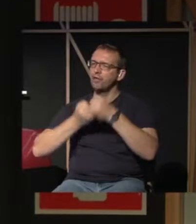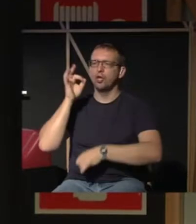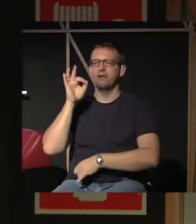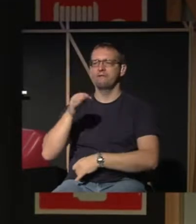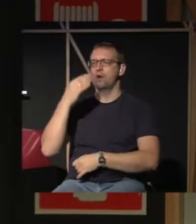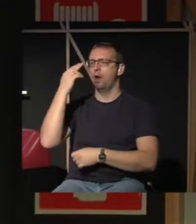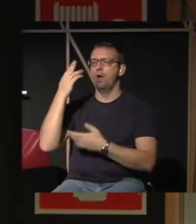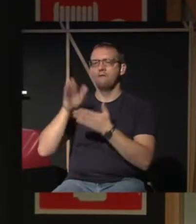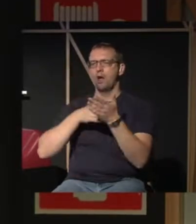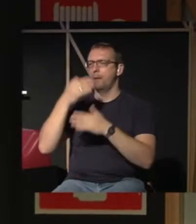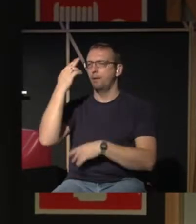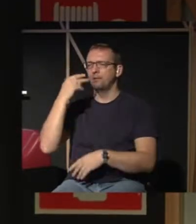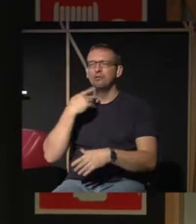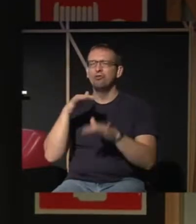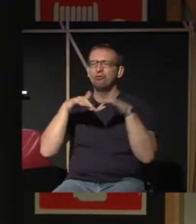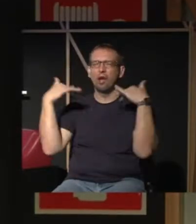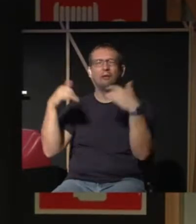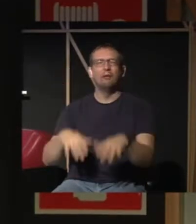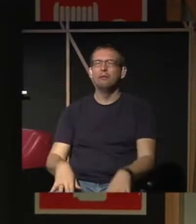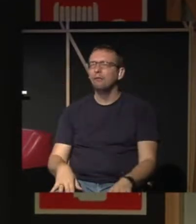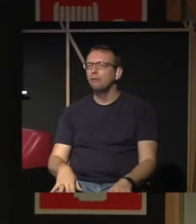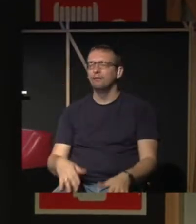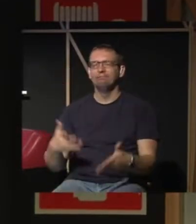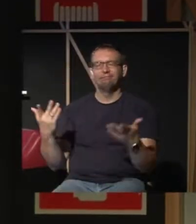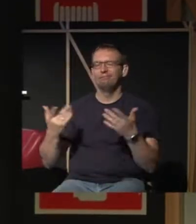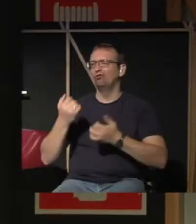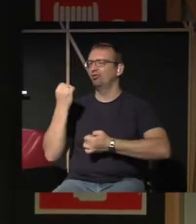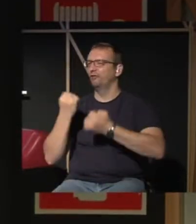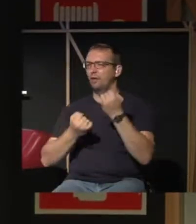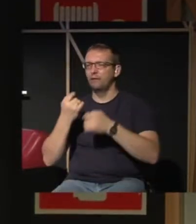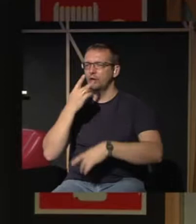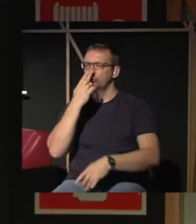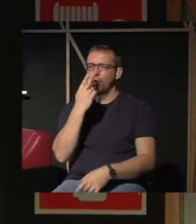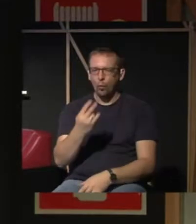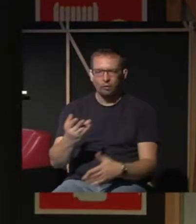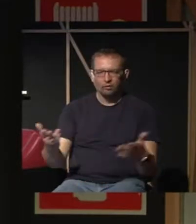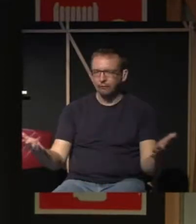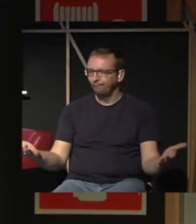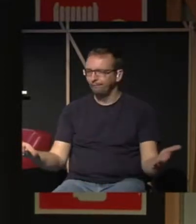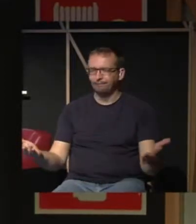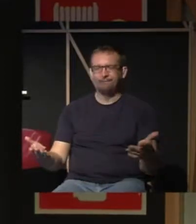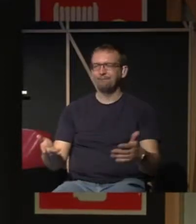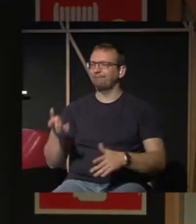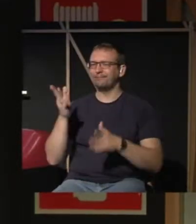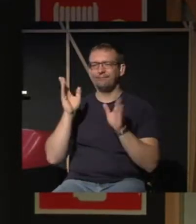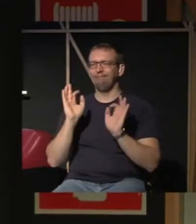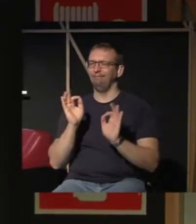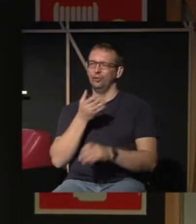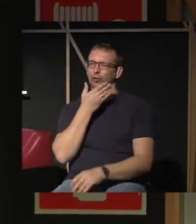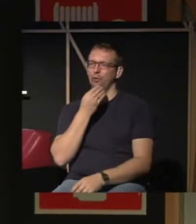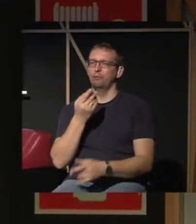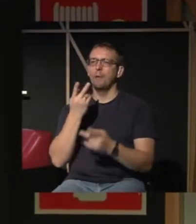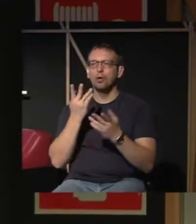in 200 women who are colourblind are able to enjoy football like anyone else. So I'm now just going to move over to ask Catherine some